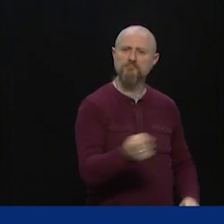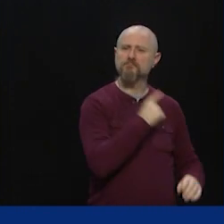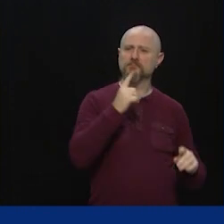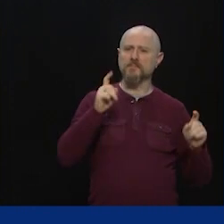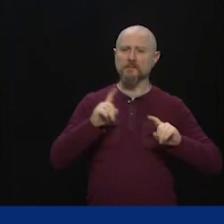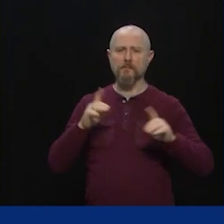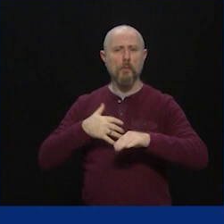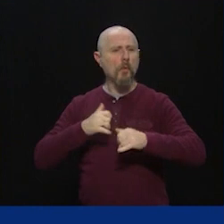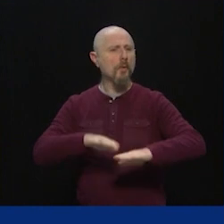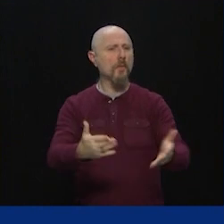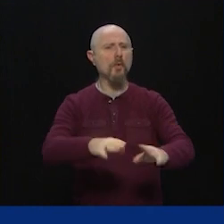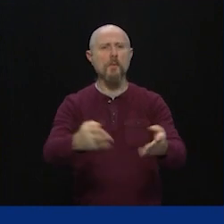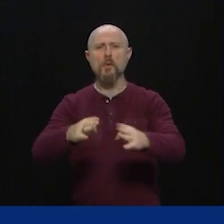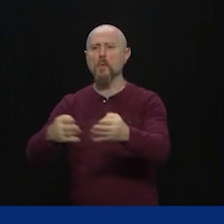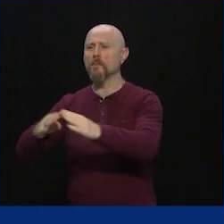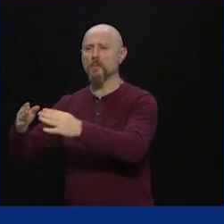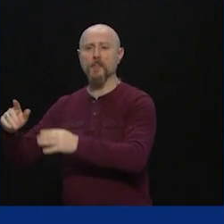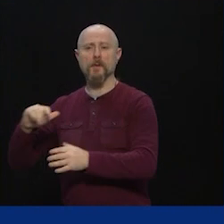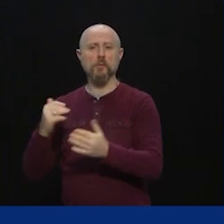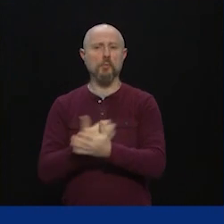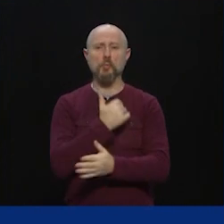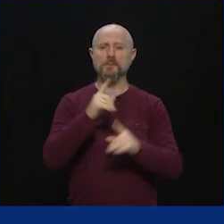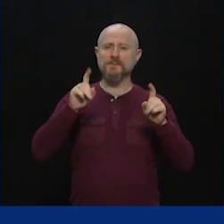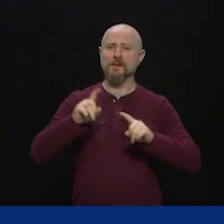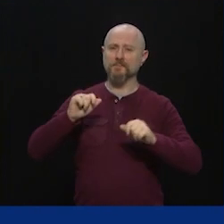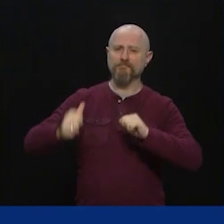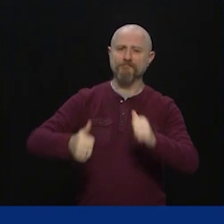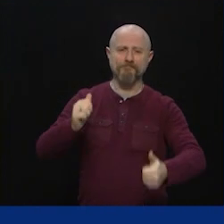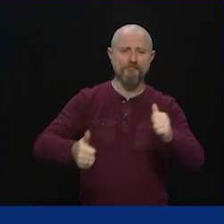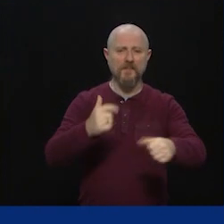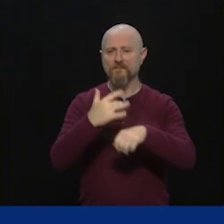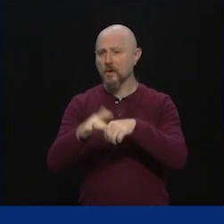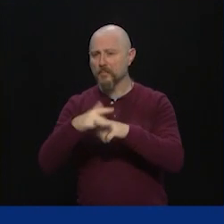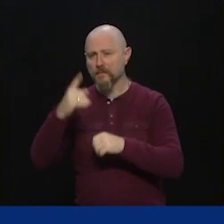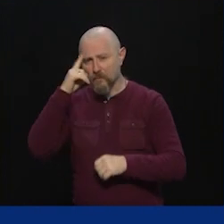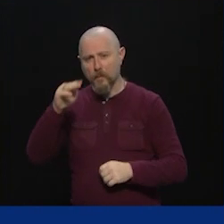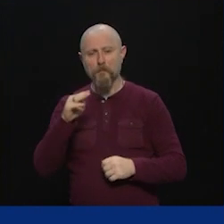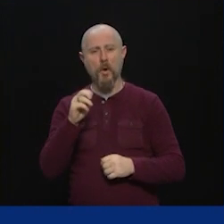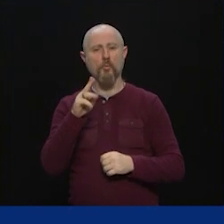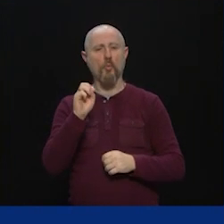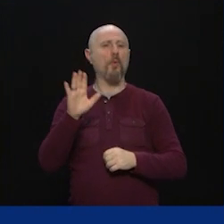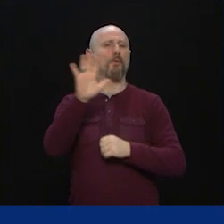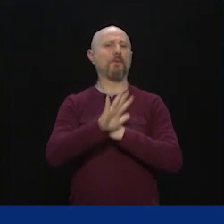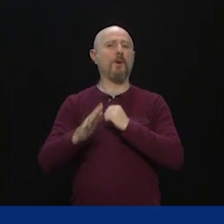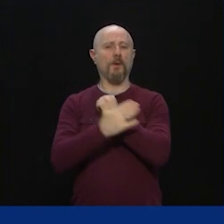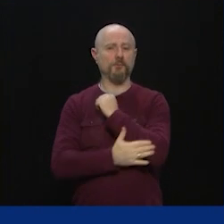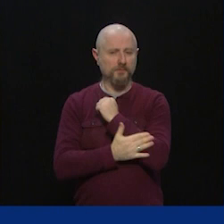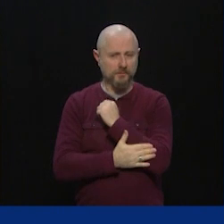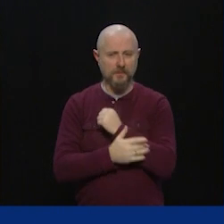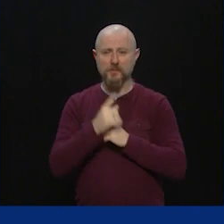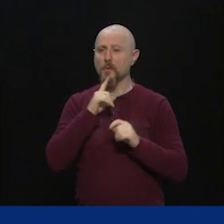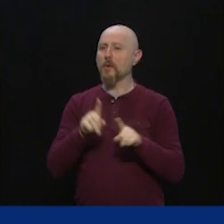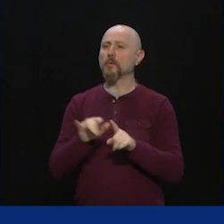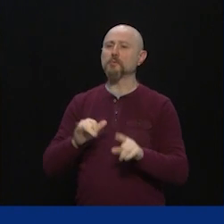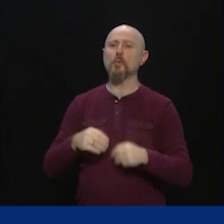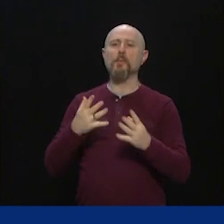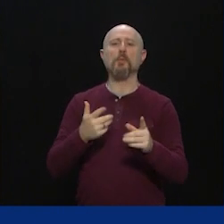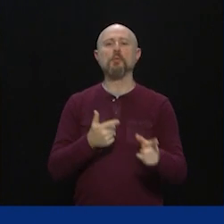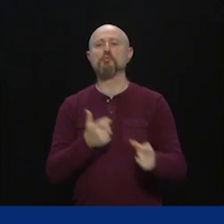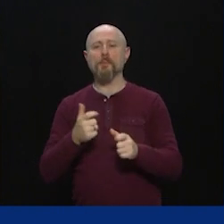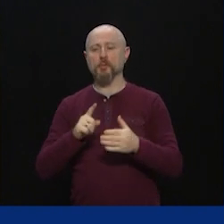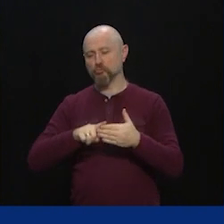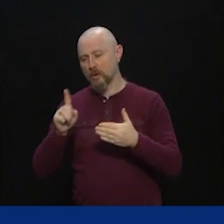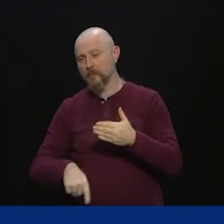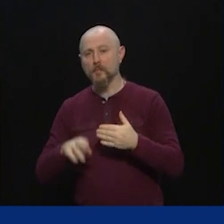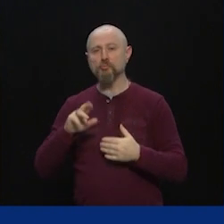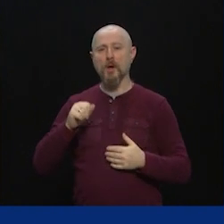new COVID testing sites that are available to Monroe County residents, and by providing those rapid test kits that we so desperately need at home to